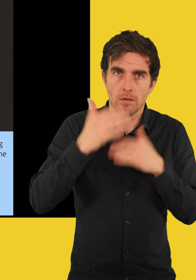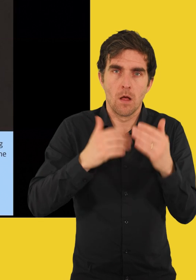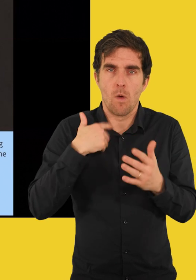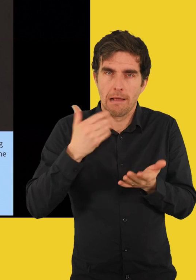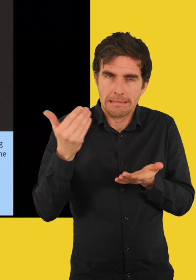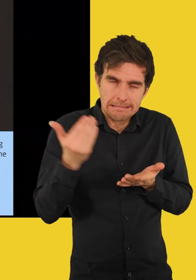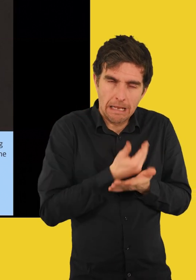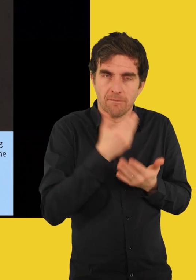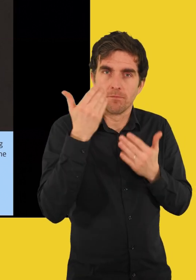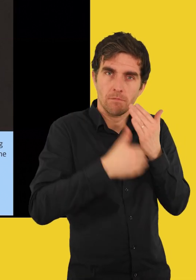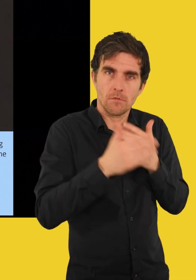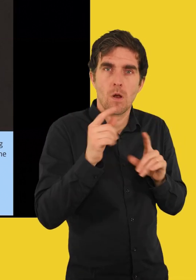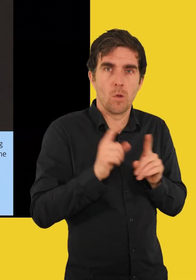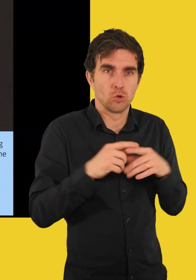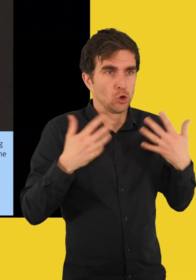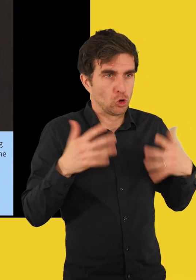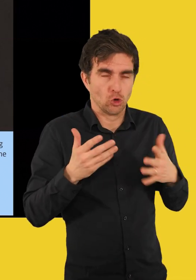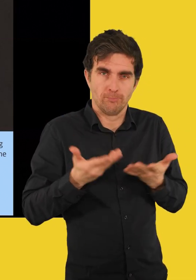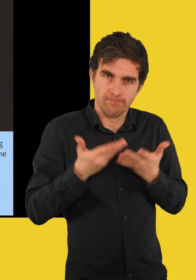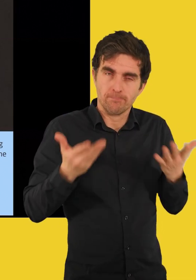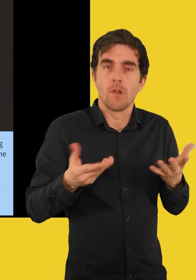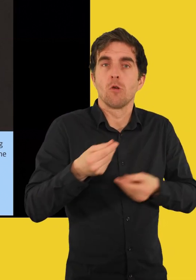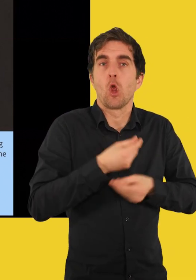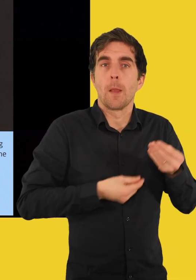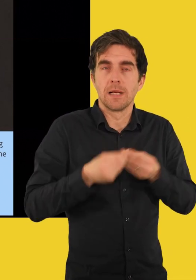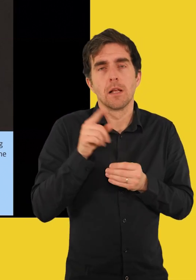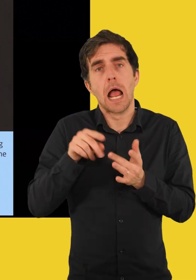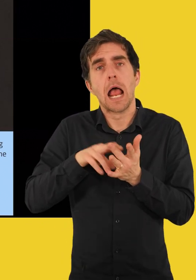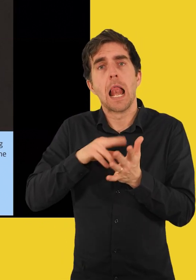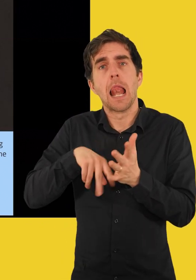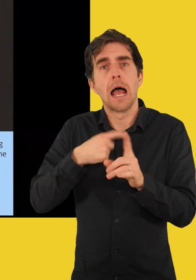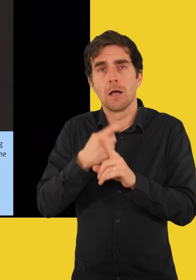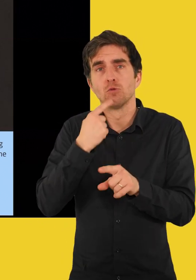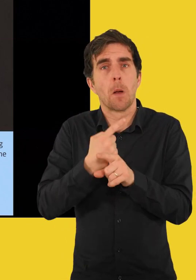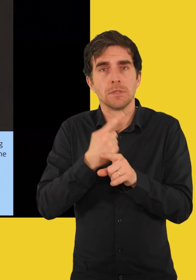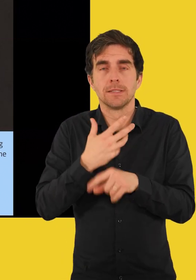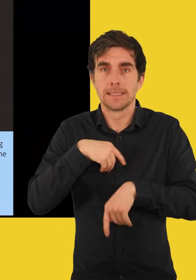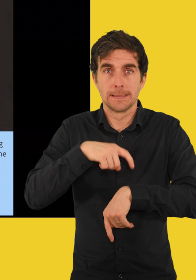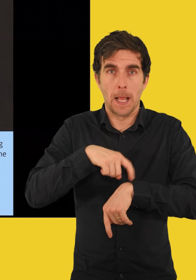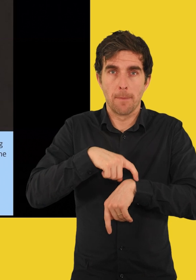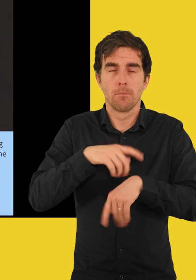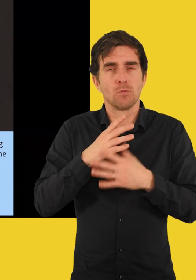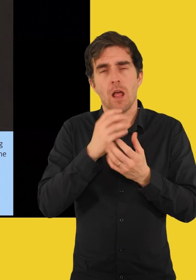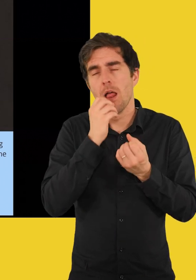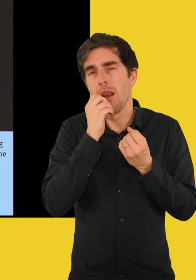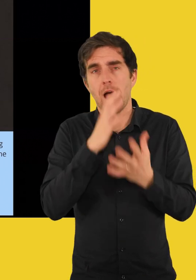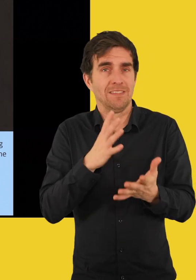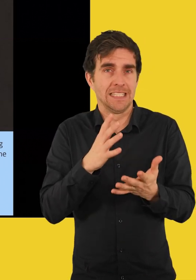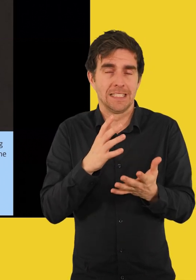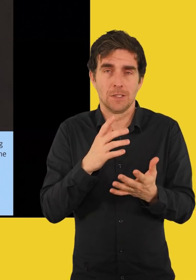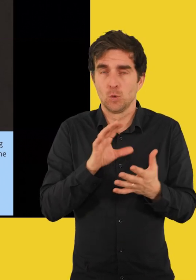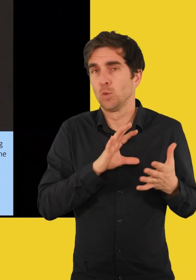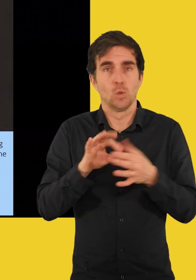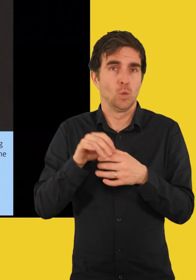towards a safe and just economy. Inc. mentioned time, we mentioned time in that workshop, so it's lovely that that's